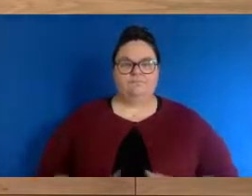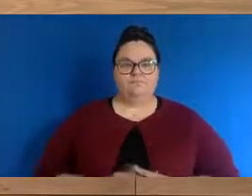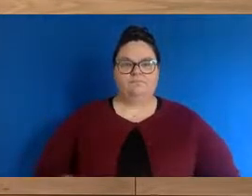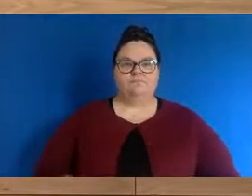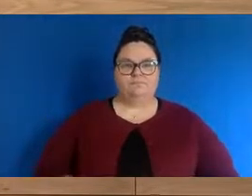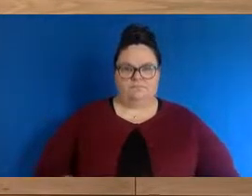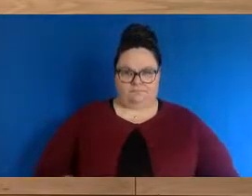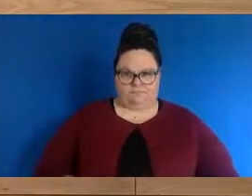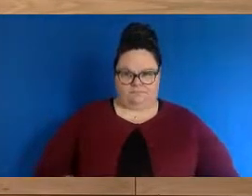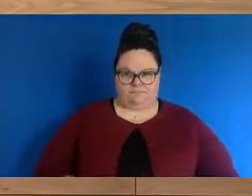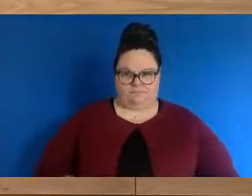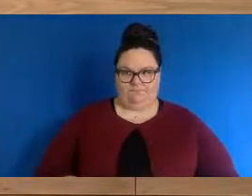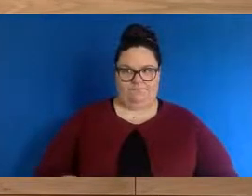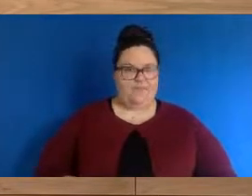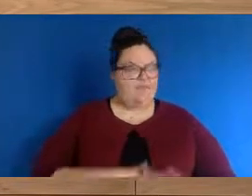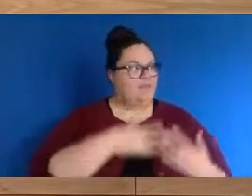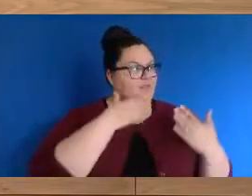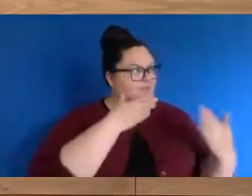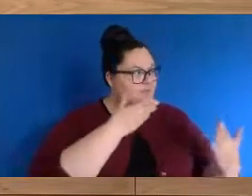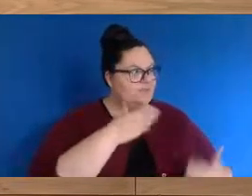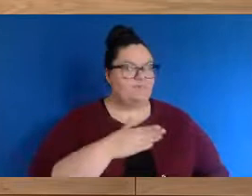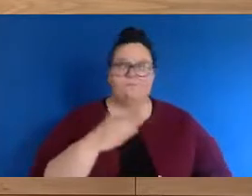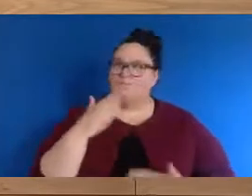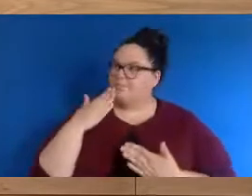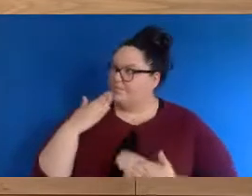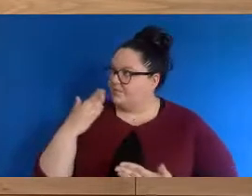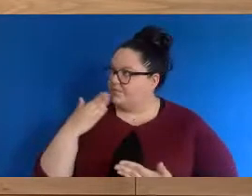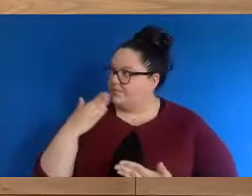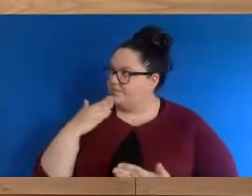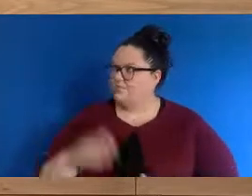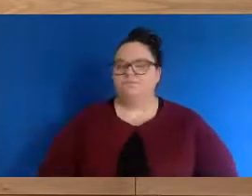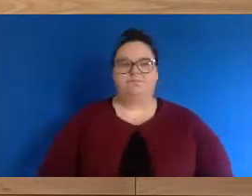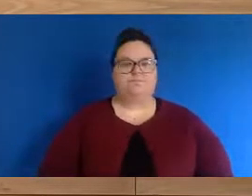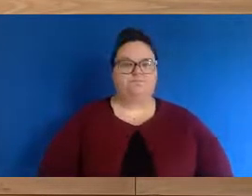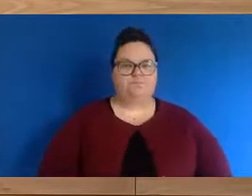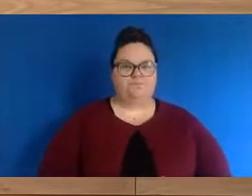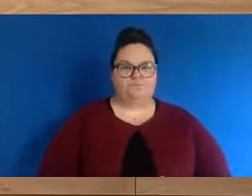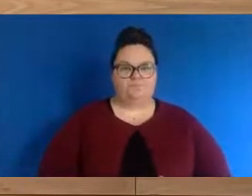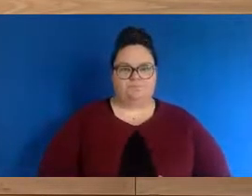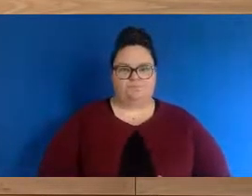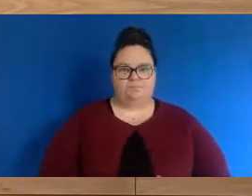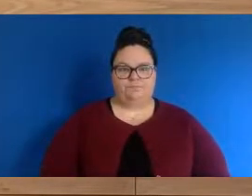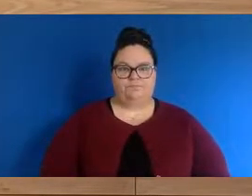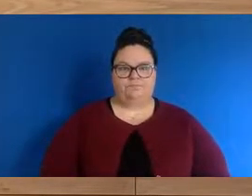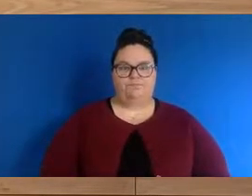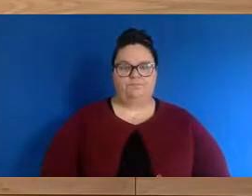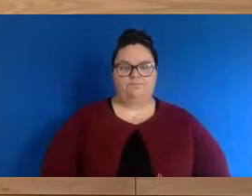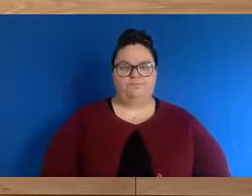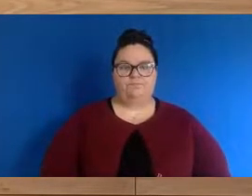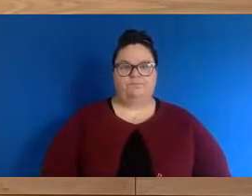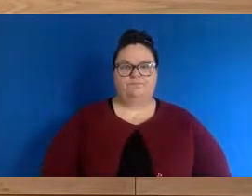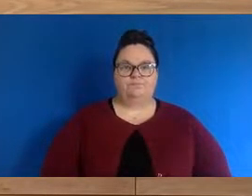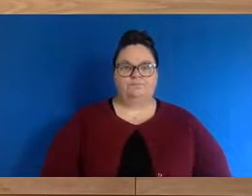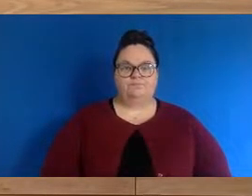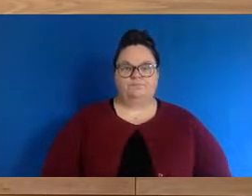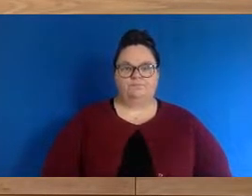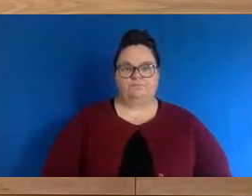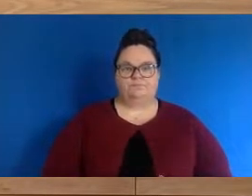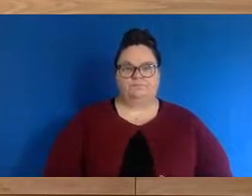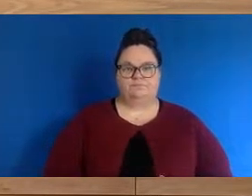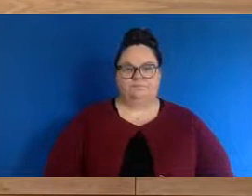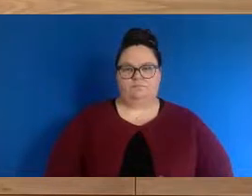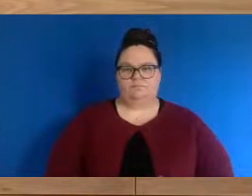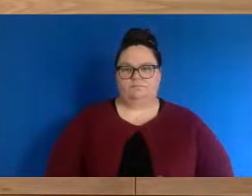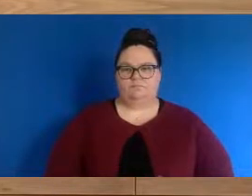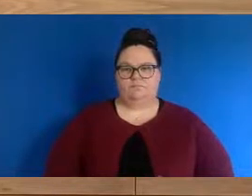Thank you, Minister. Thank you, Dr. Russell. Merci beaucoup à vous deux, Madame la Ministre et Dr. Russell. Thank you to you both.